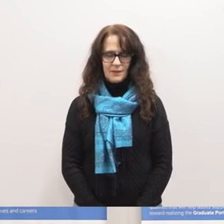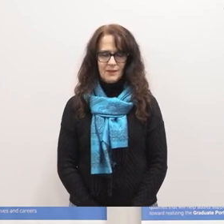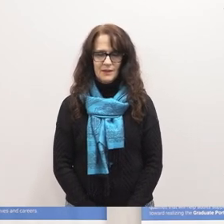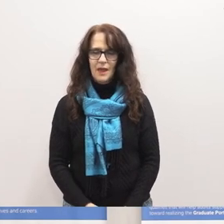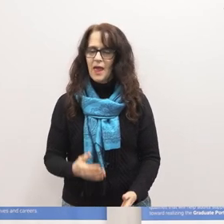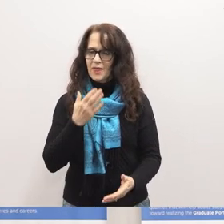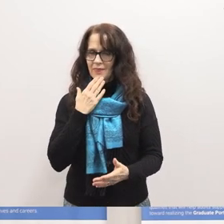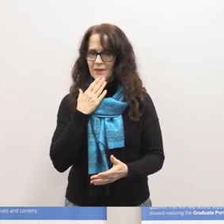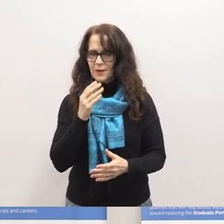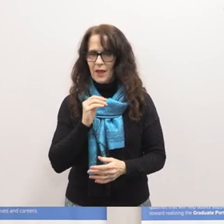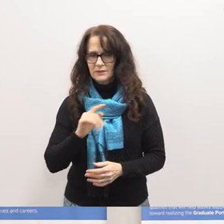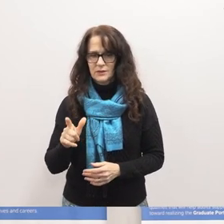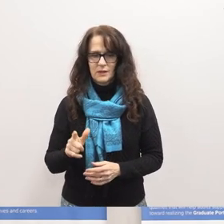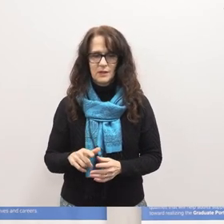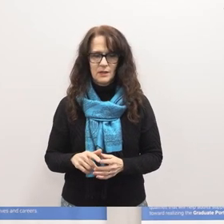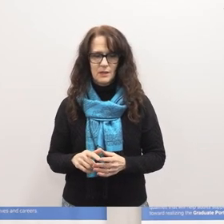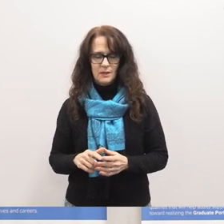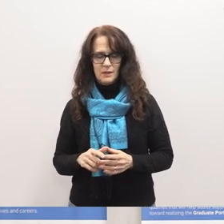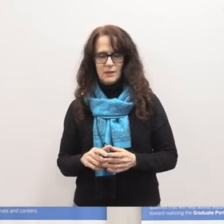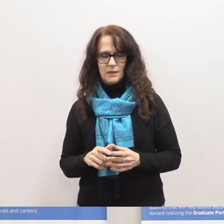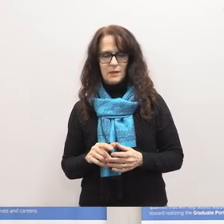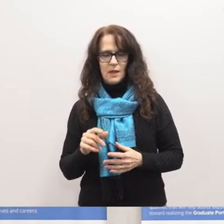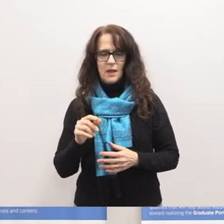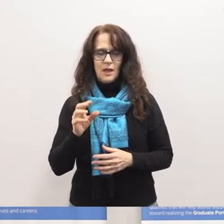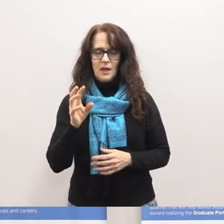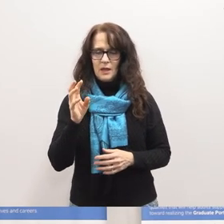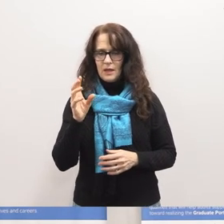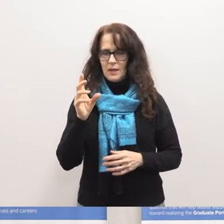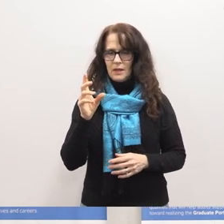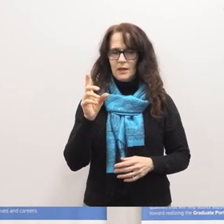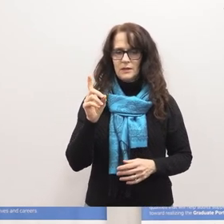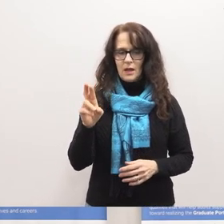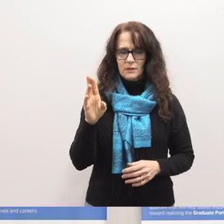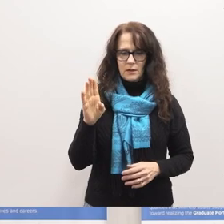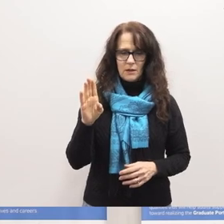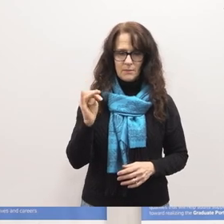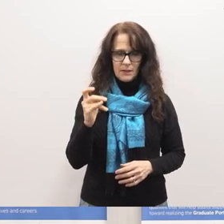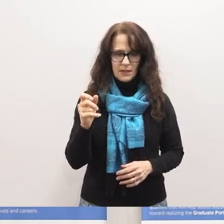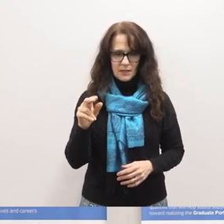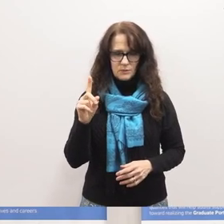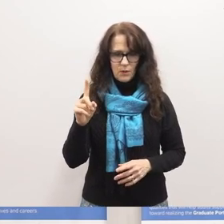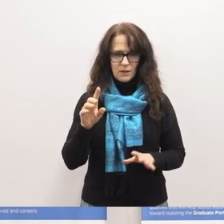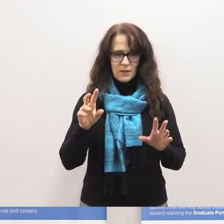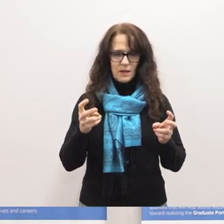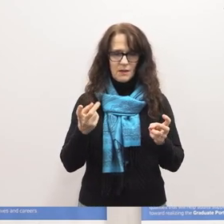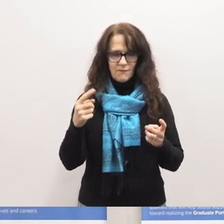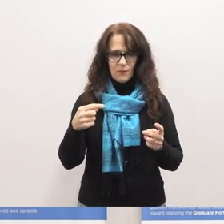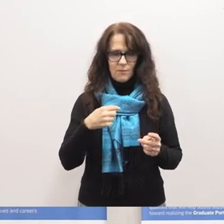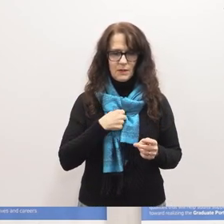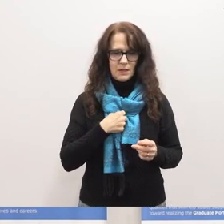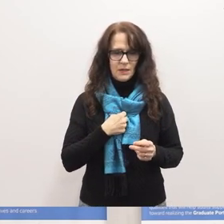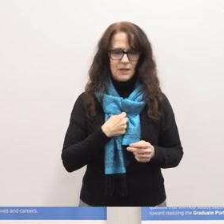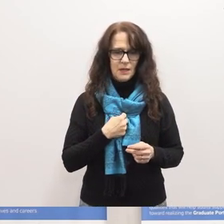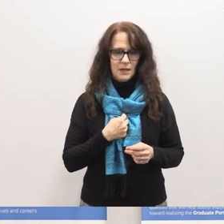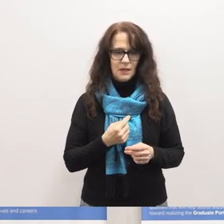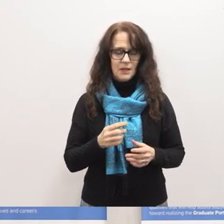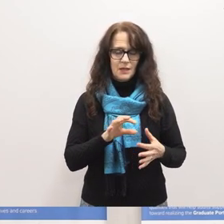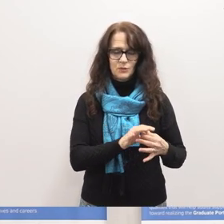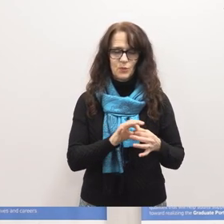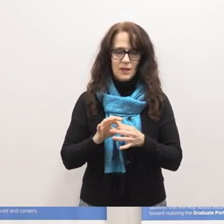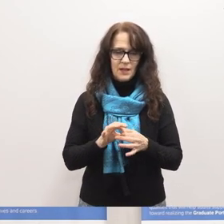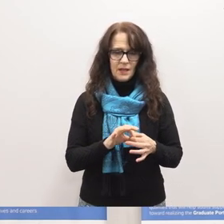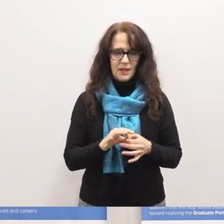Thank you, Axel. Dr. Benitez. Thank you. Just one item for me, President Craighead, and it's actually related